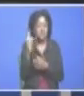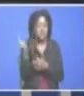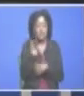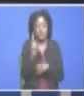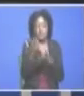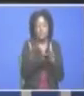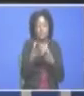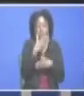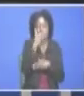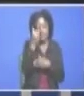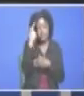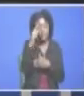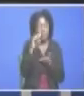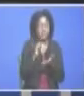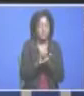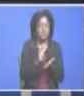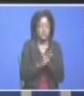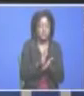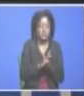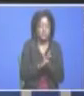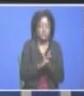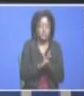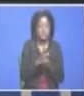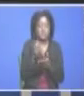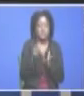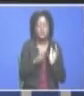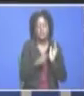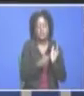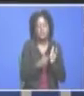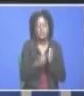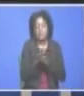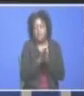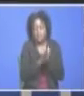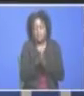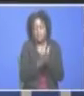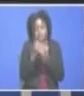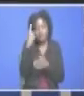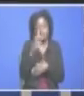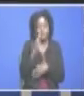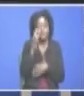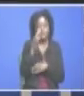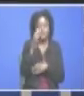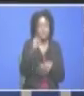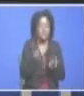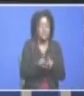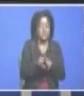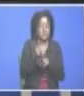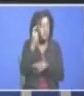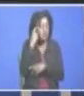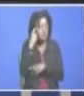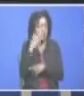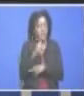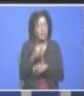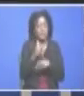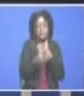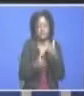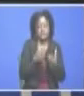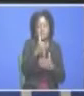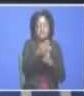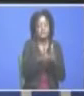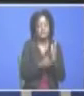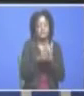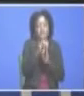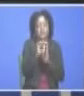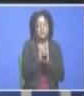best for the school, and he displayed an eagerness for futuristic thought and progressive development. They say Sir Durward's commitment to